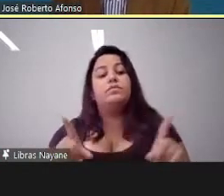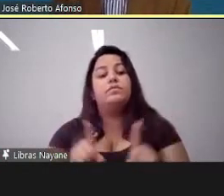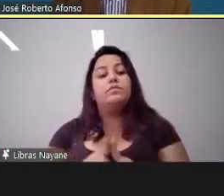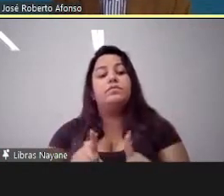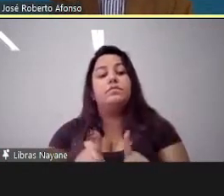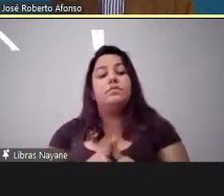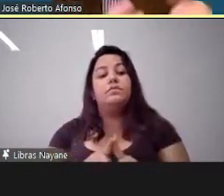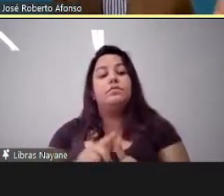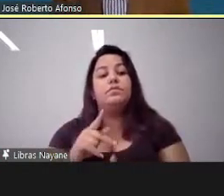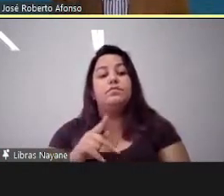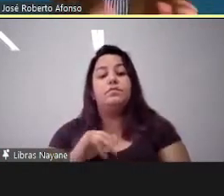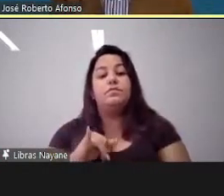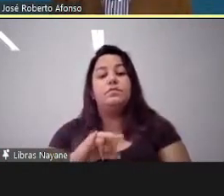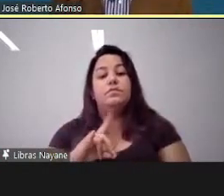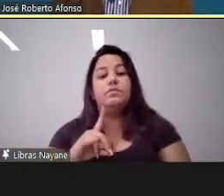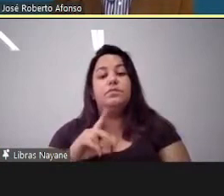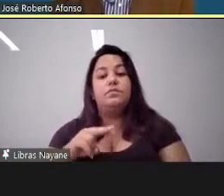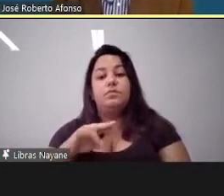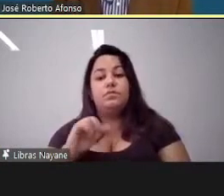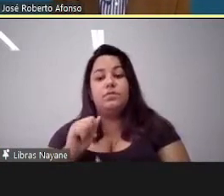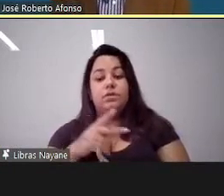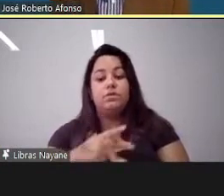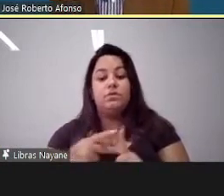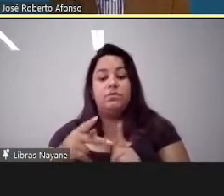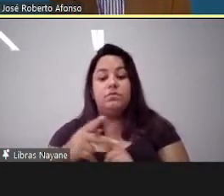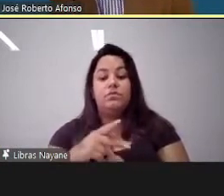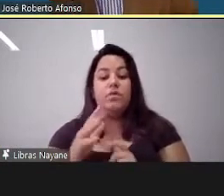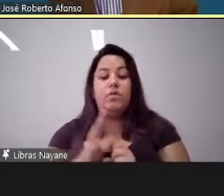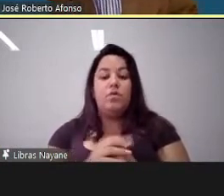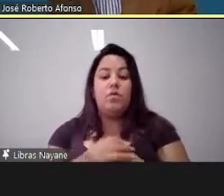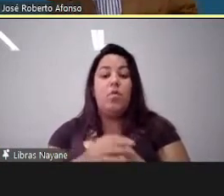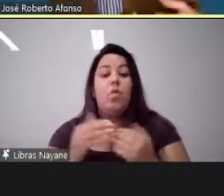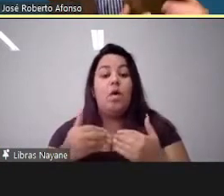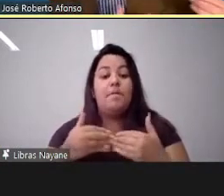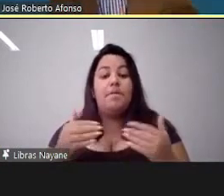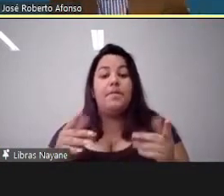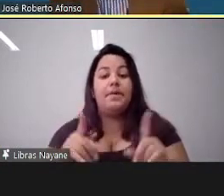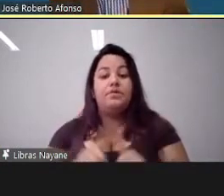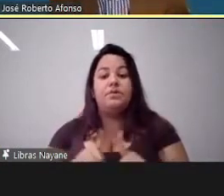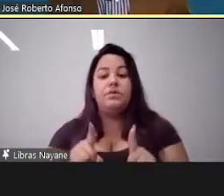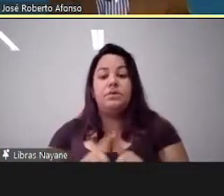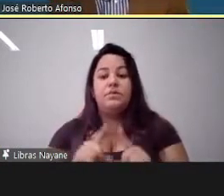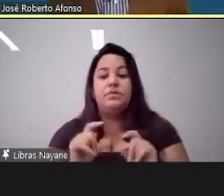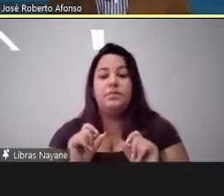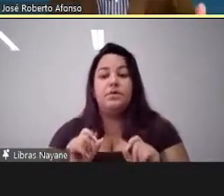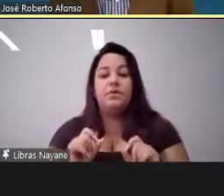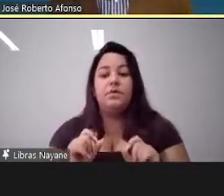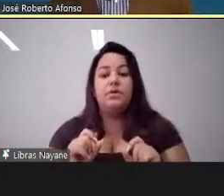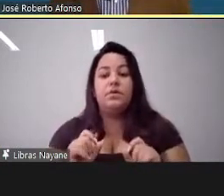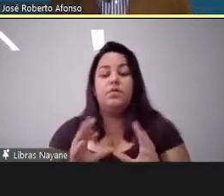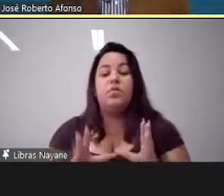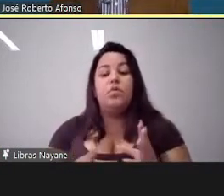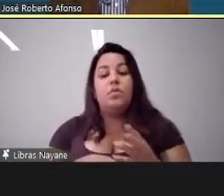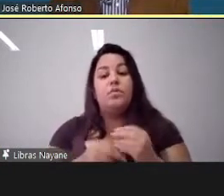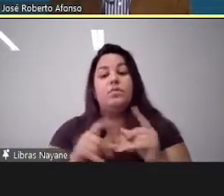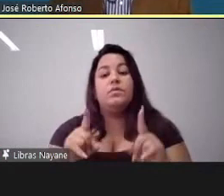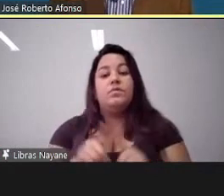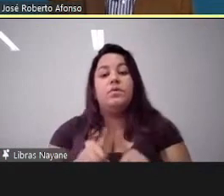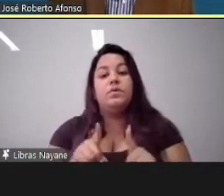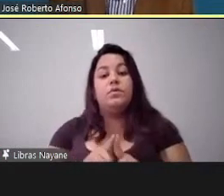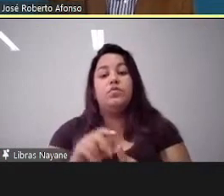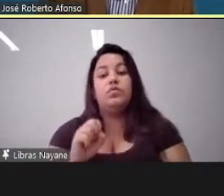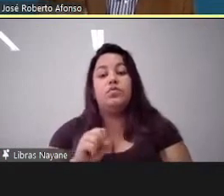with a different way, a look to the private sector and the private